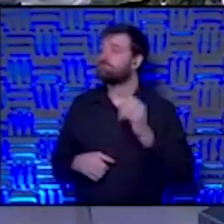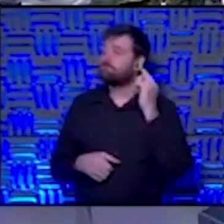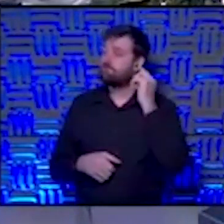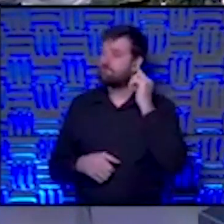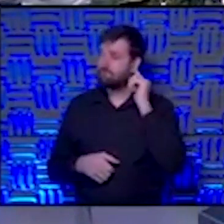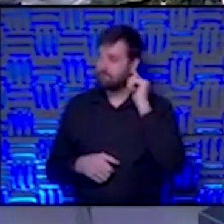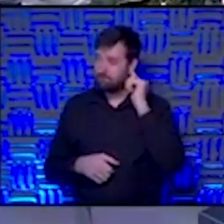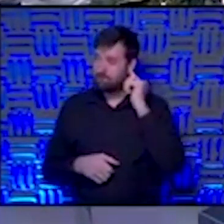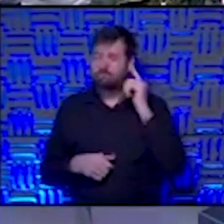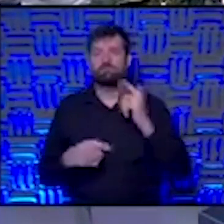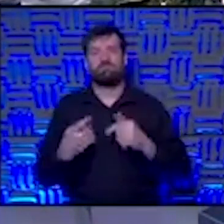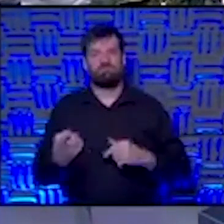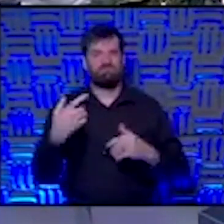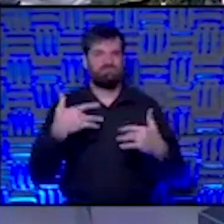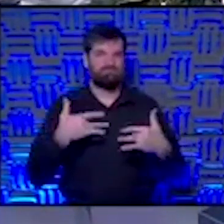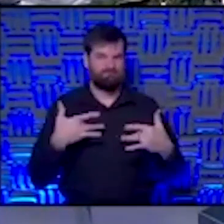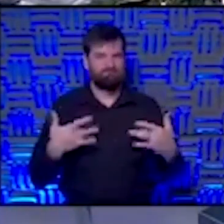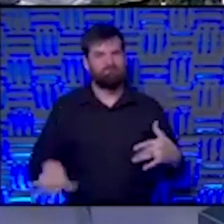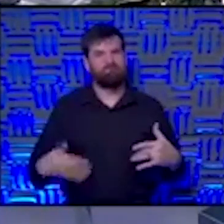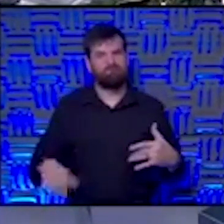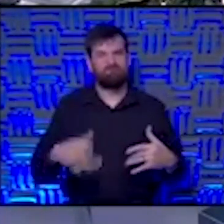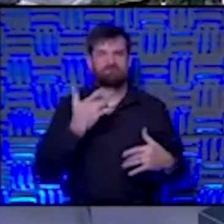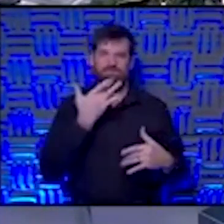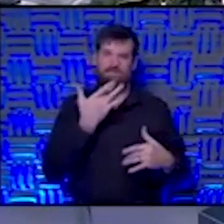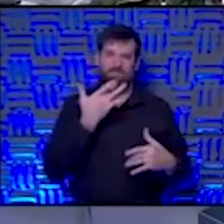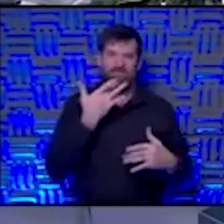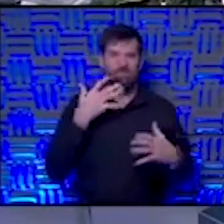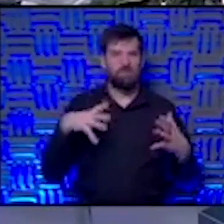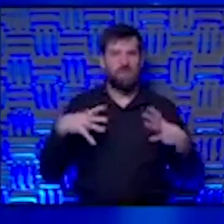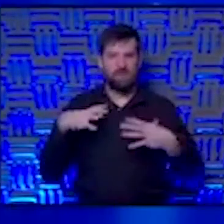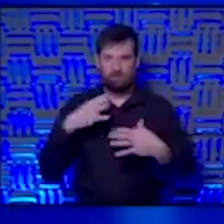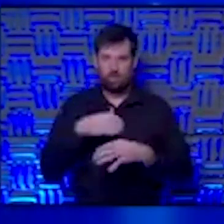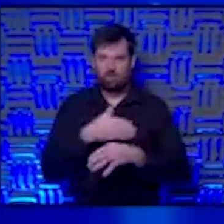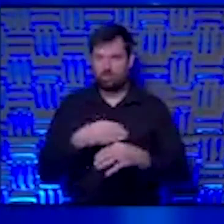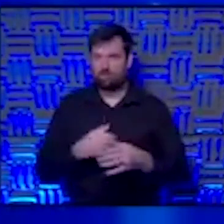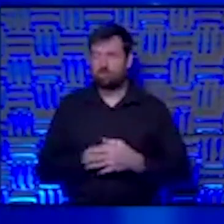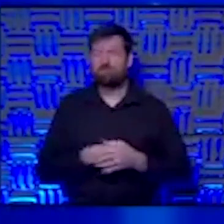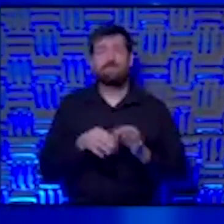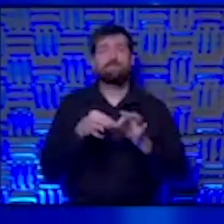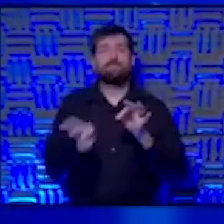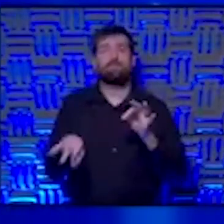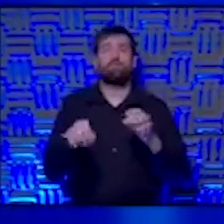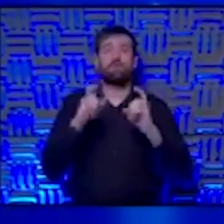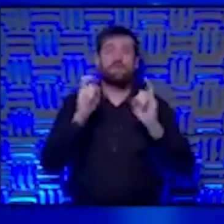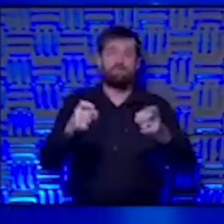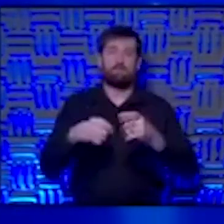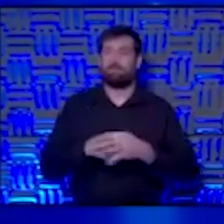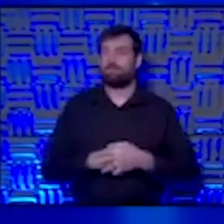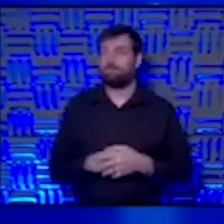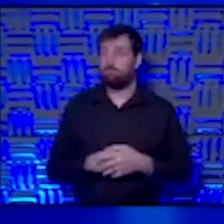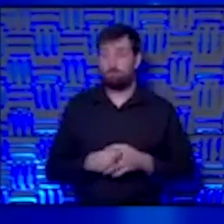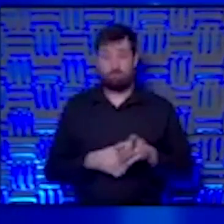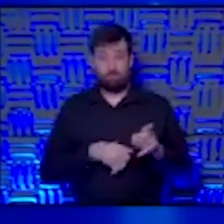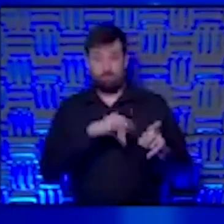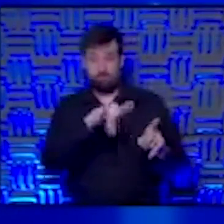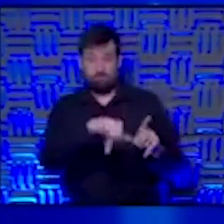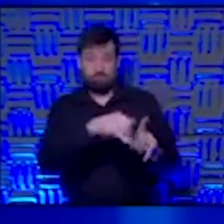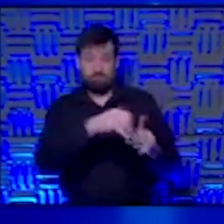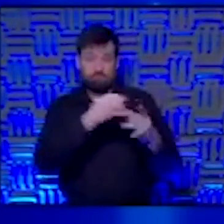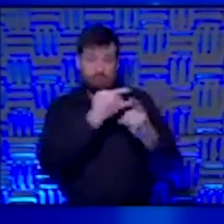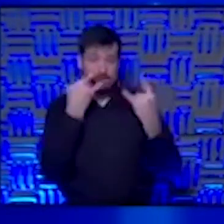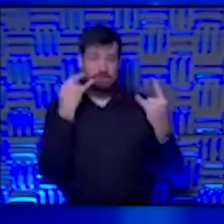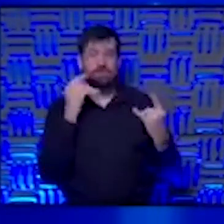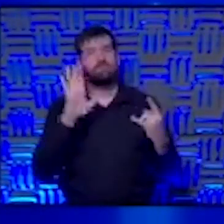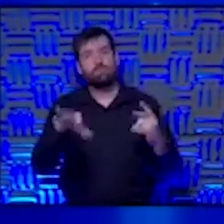is a beautiful, one of my favorite holiday songs is one called This Simple Gift. And this mask is still